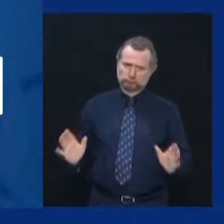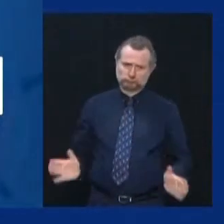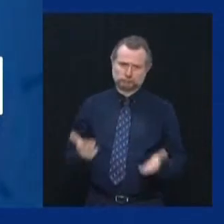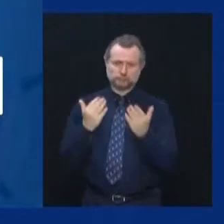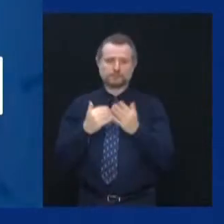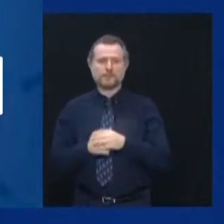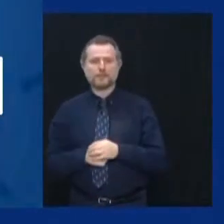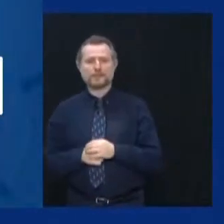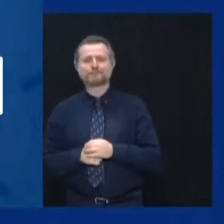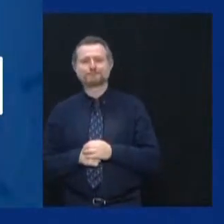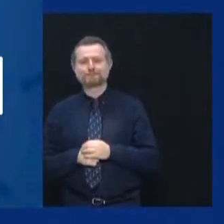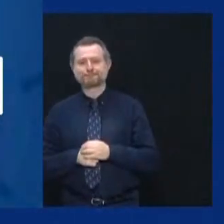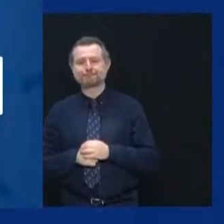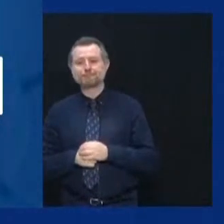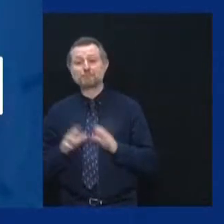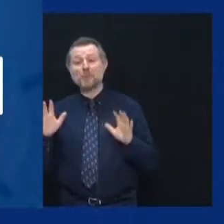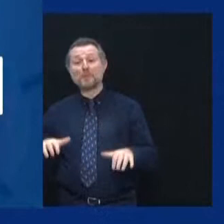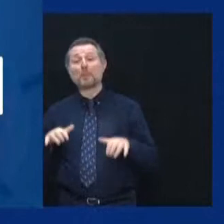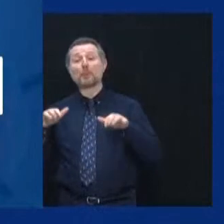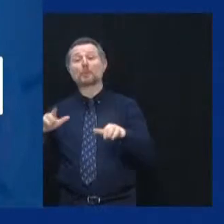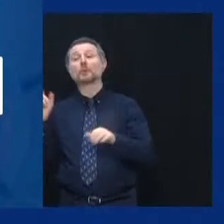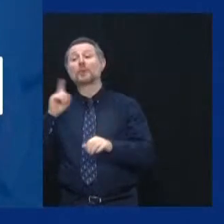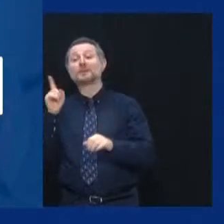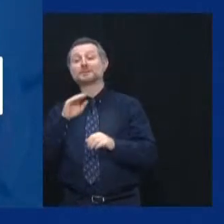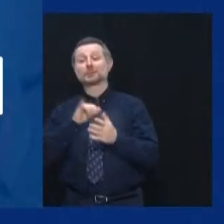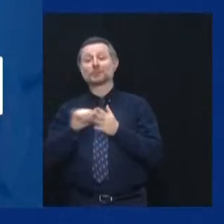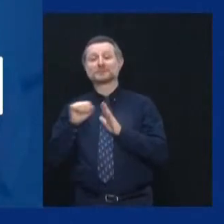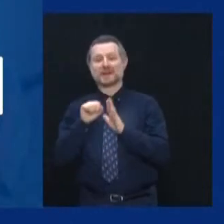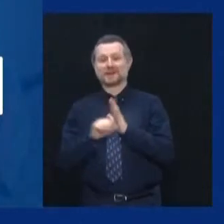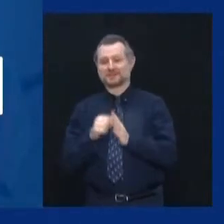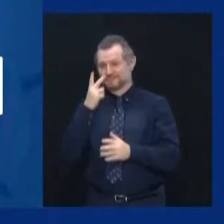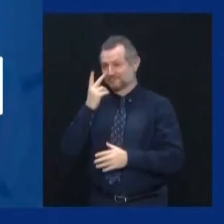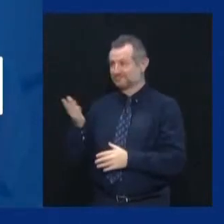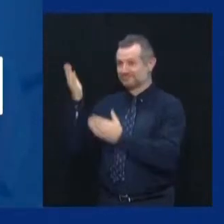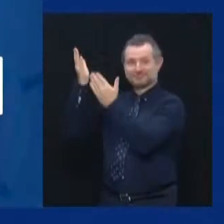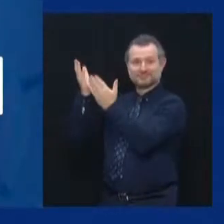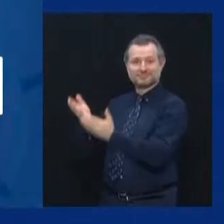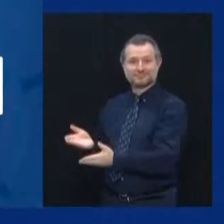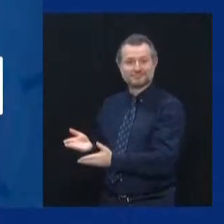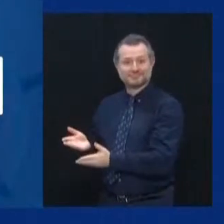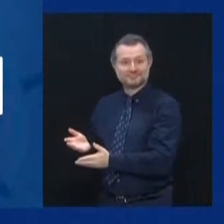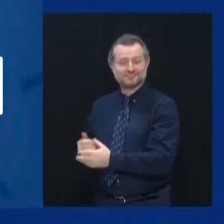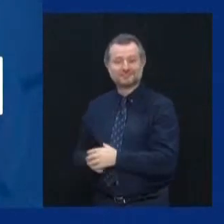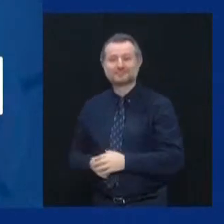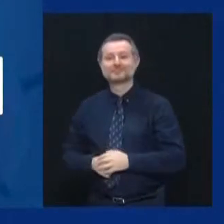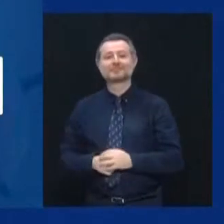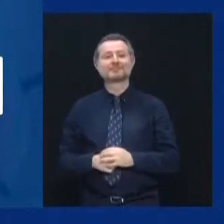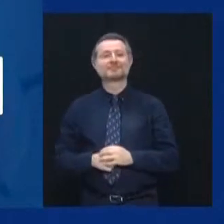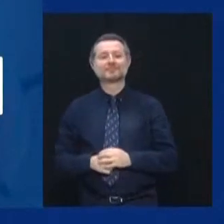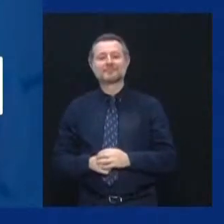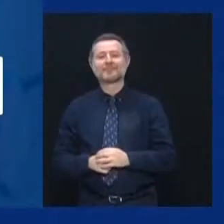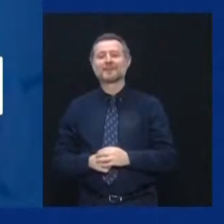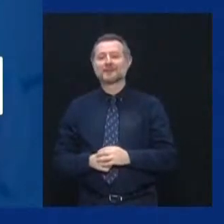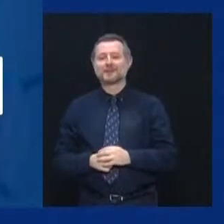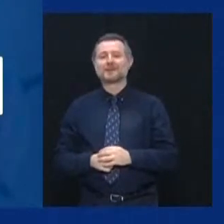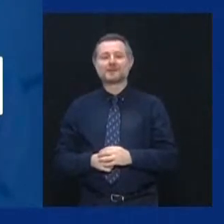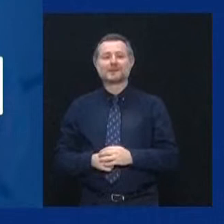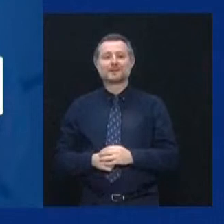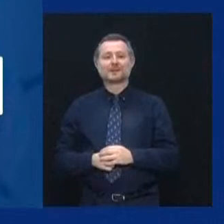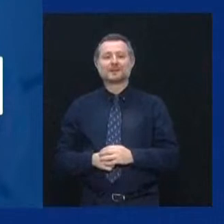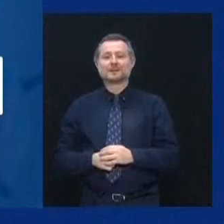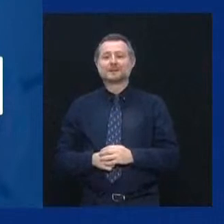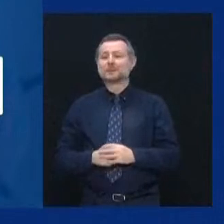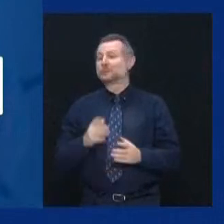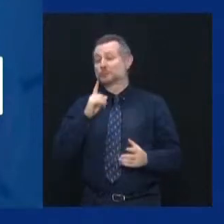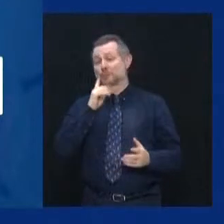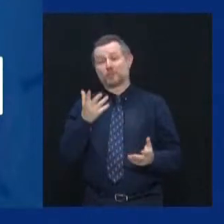Where do they live? This is where they live regionally. And again, it's basically a